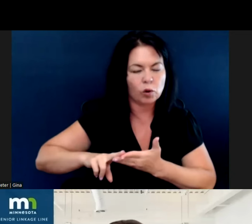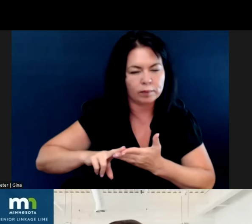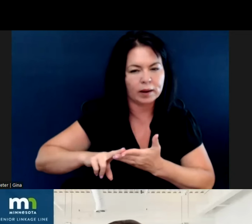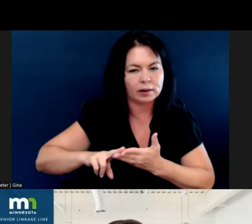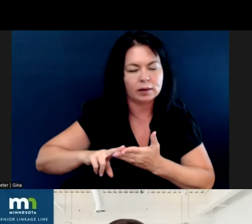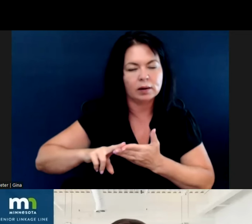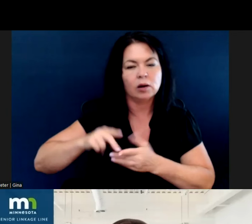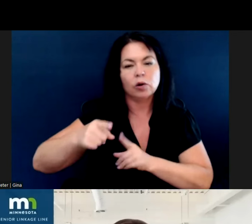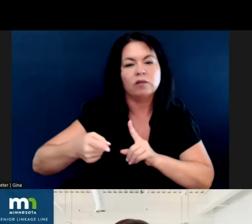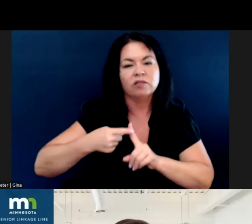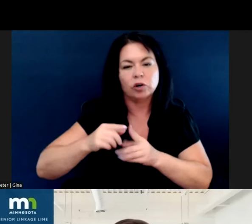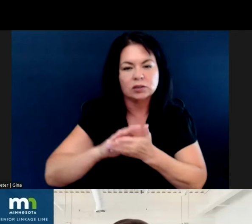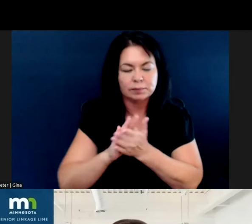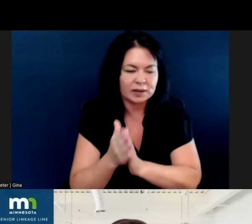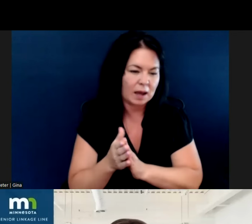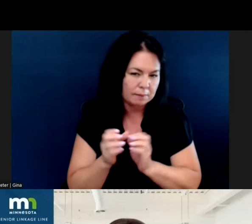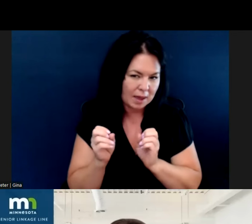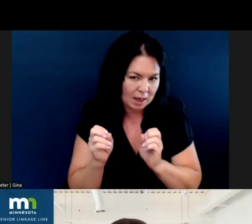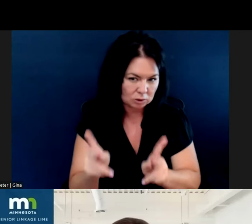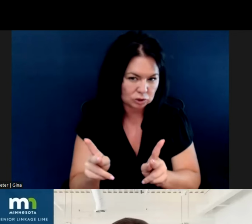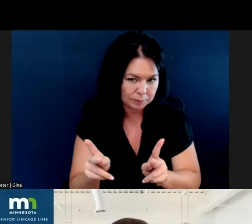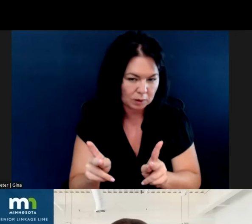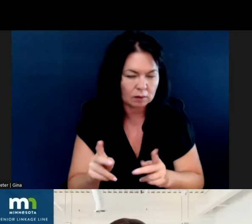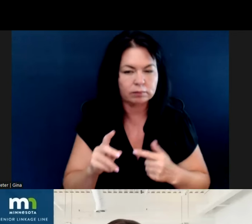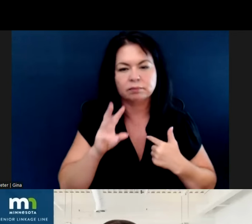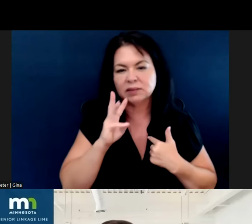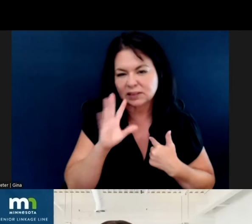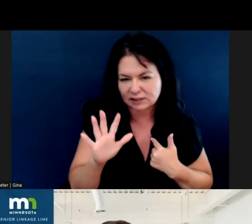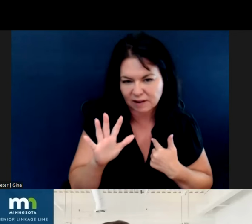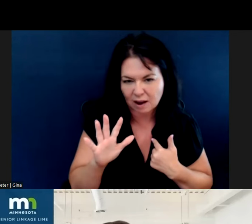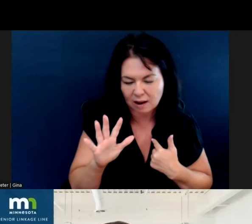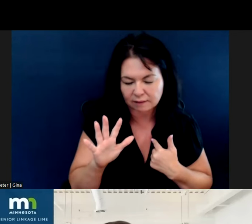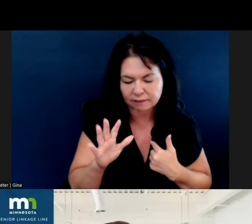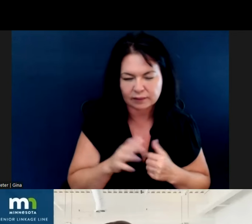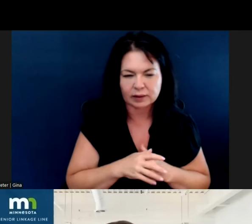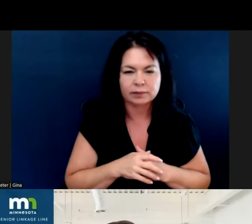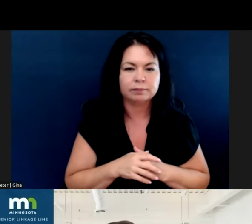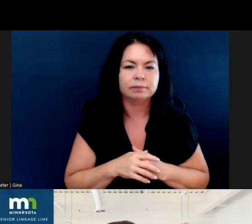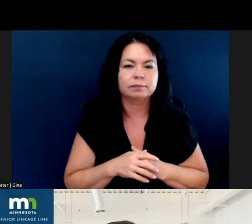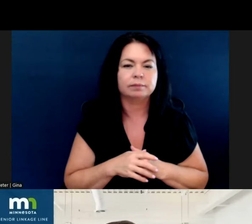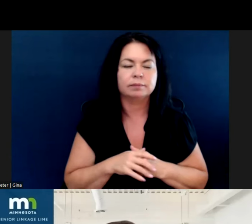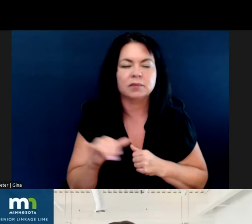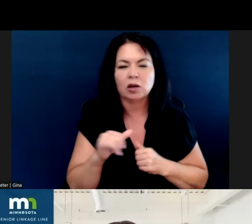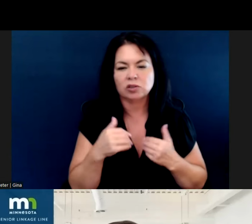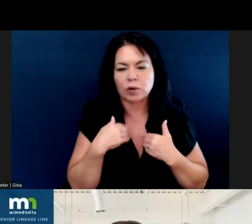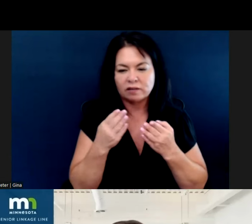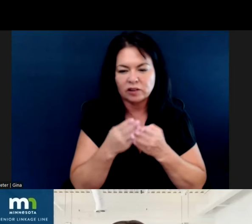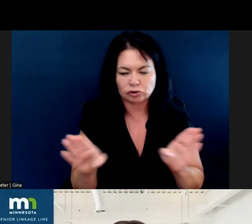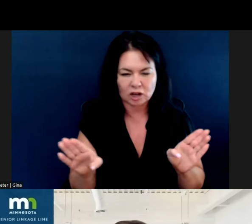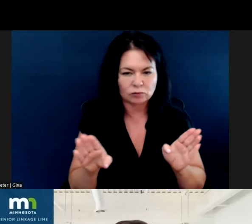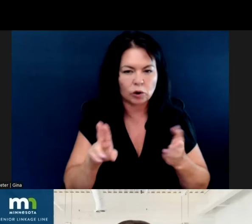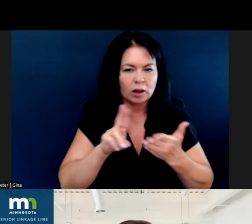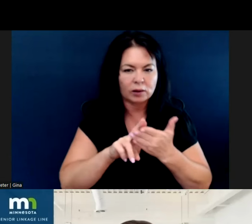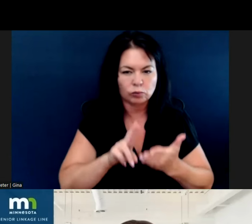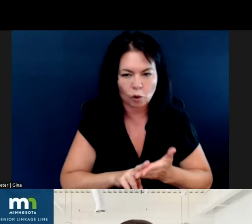for Medicare. Okay, so again, that's when you turn 65. There's also the general enrollment period, which takes place